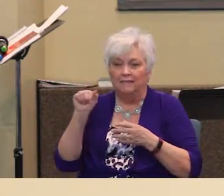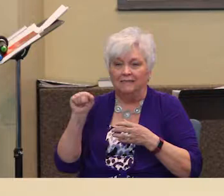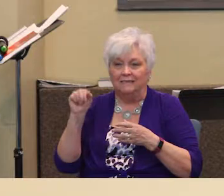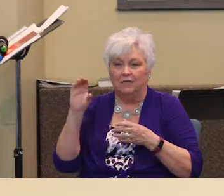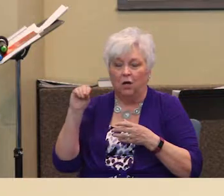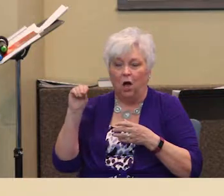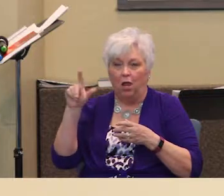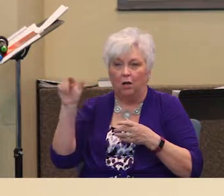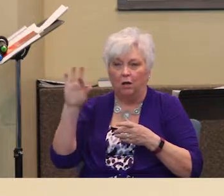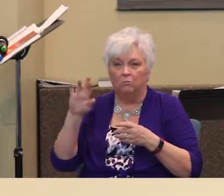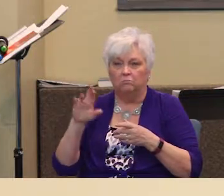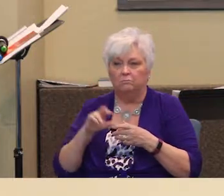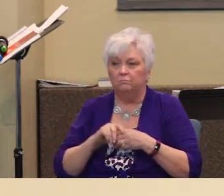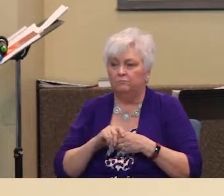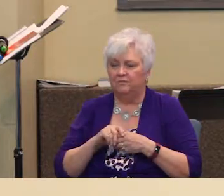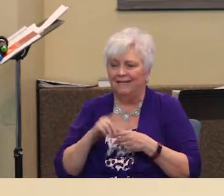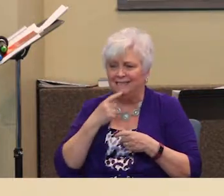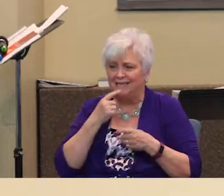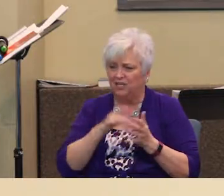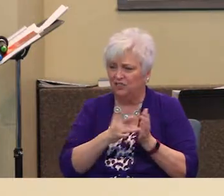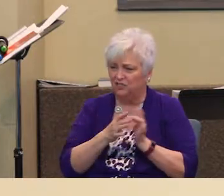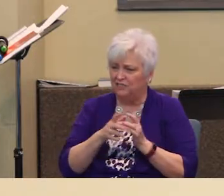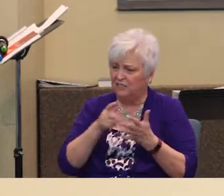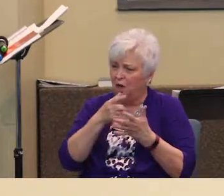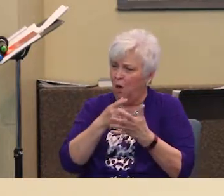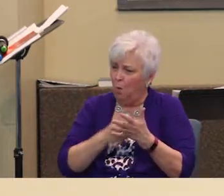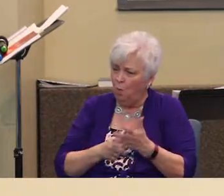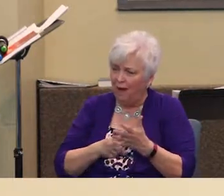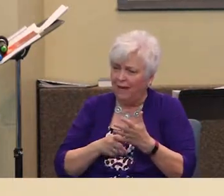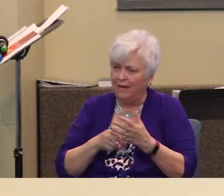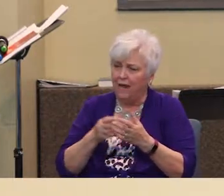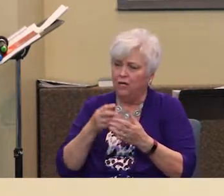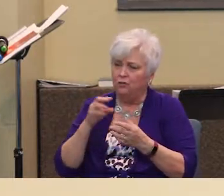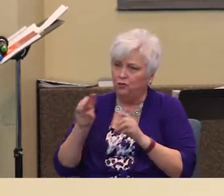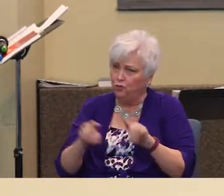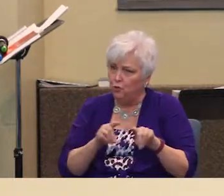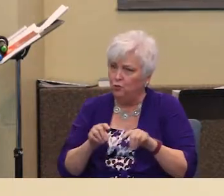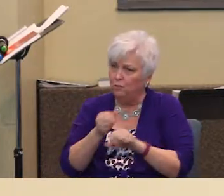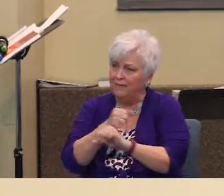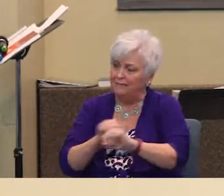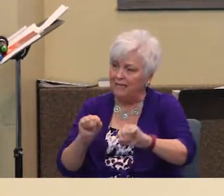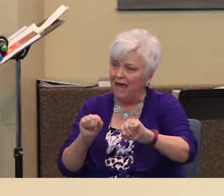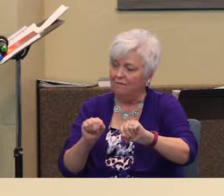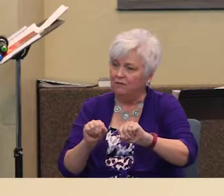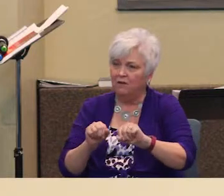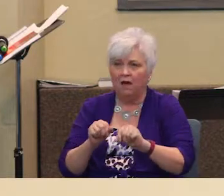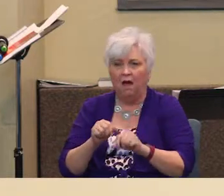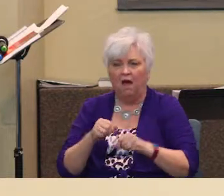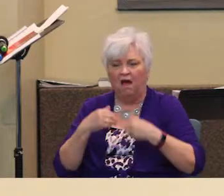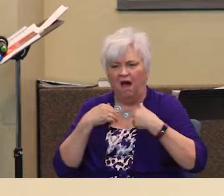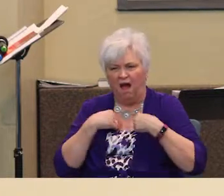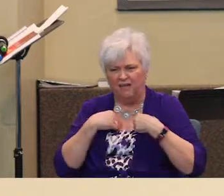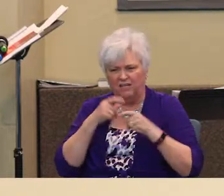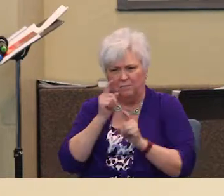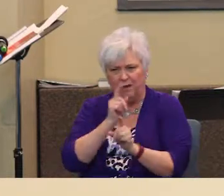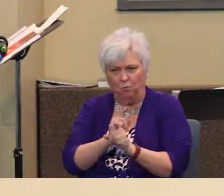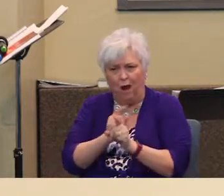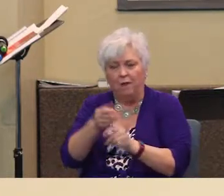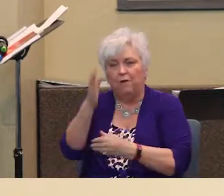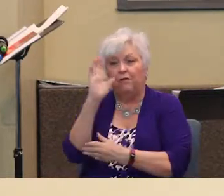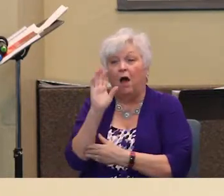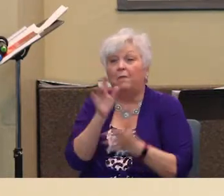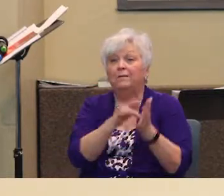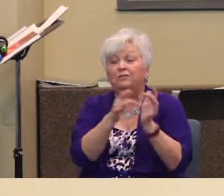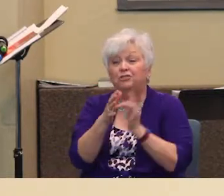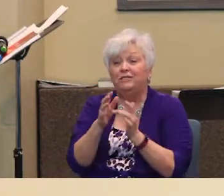saved? How can I be right with God? Because evidently, I've got it wrong. And Jesus said this. He said,